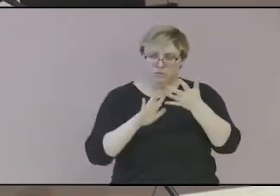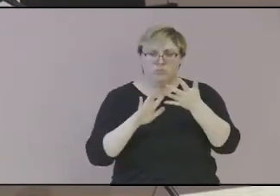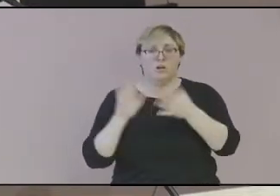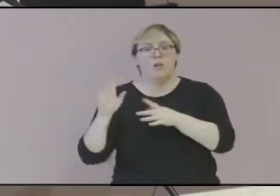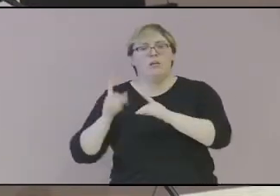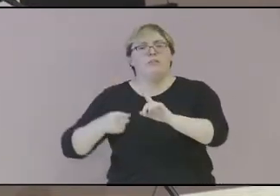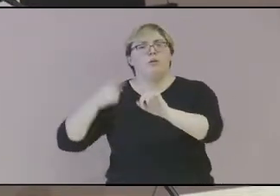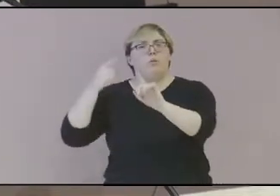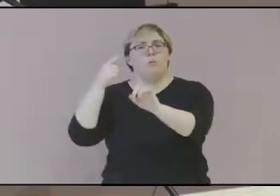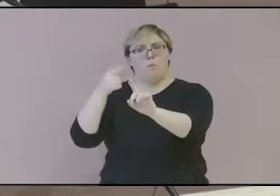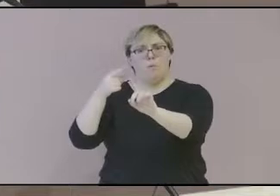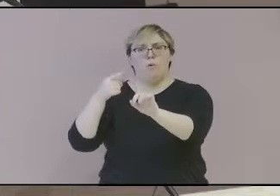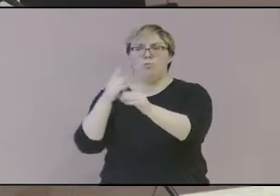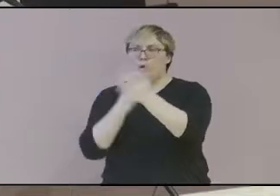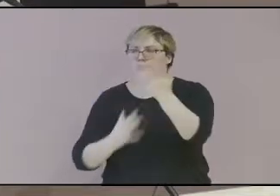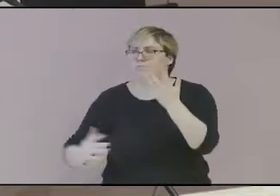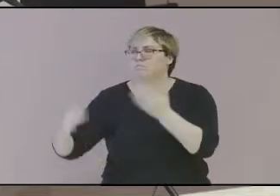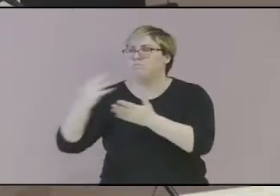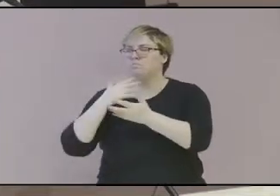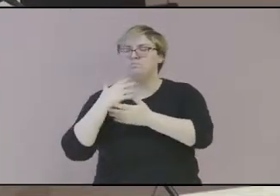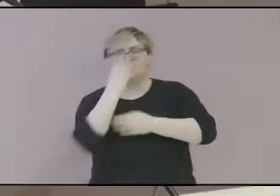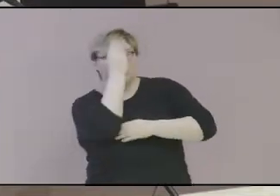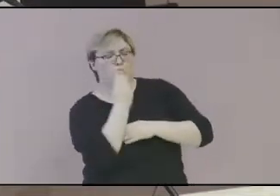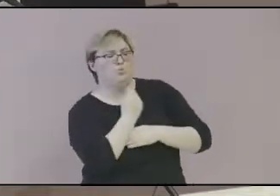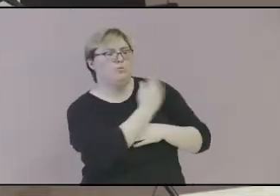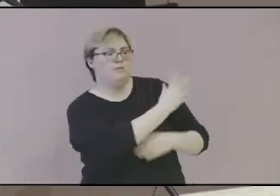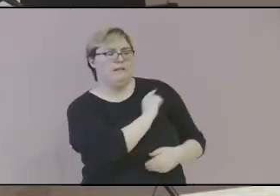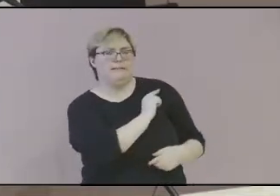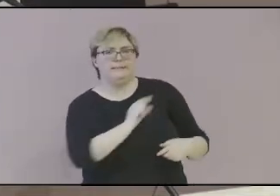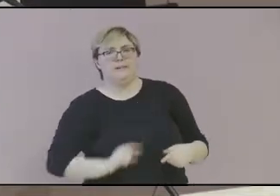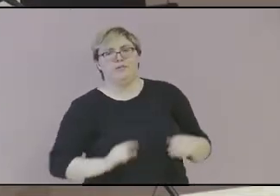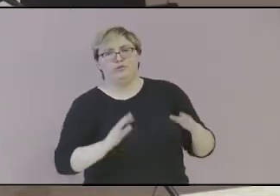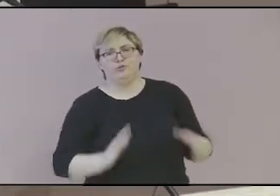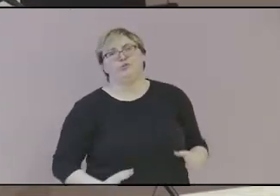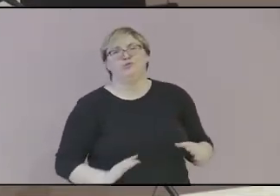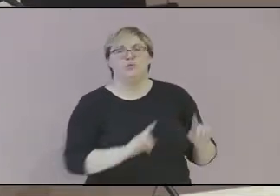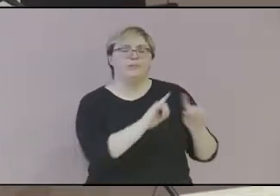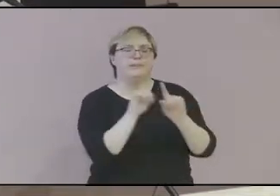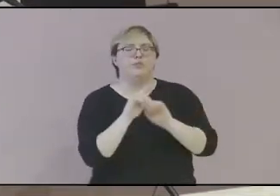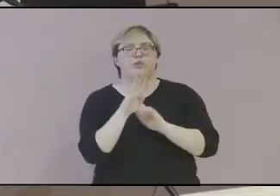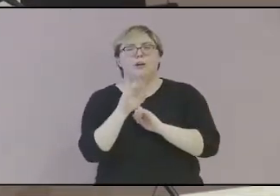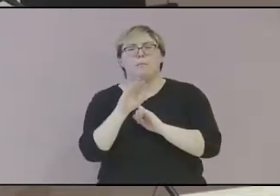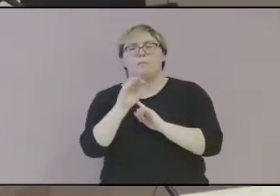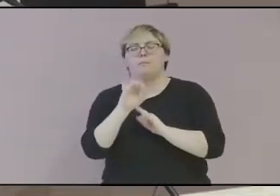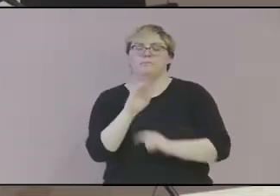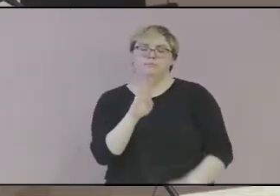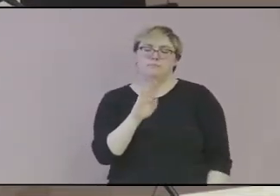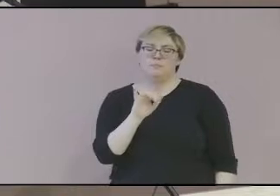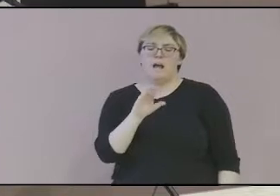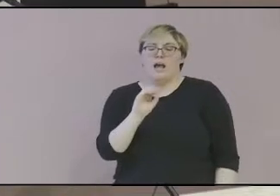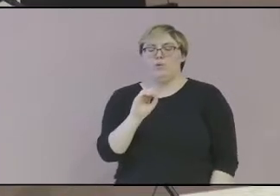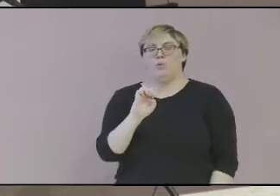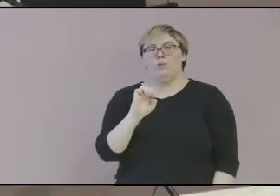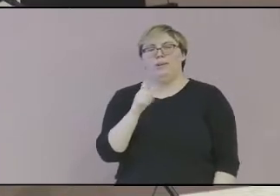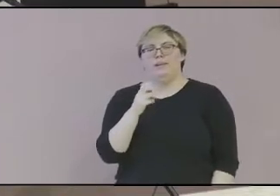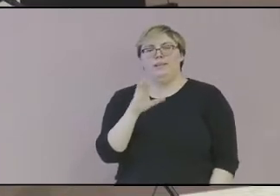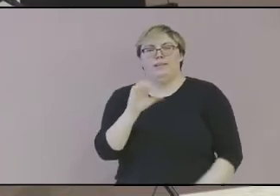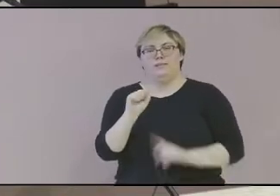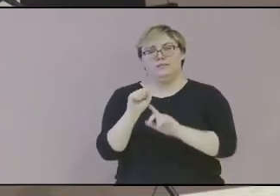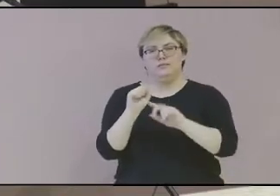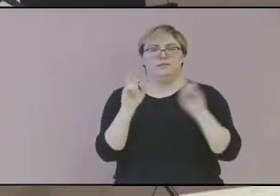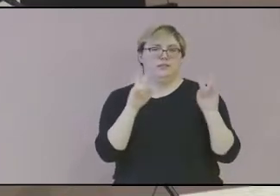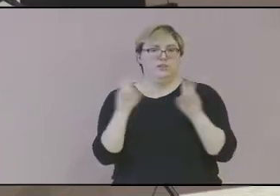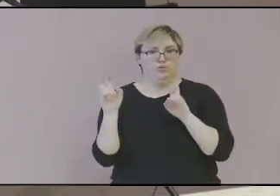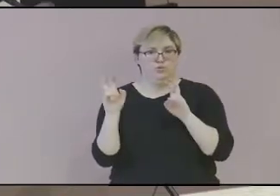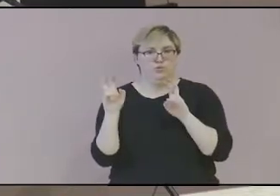the governor on a range of bioethics issues. Without a group such as that, you have politicians who don't know much about bioethics making